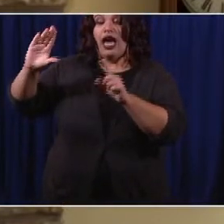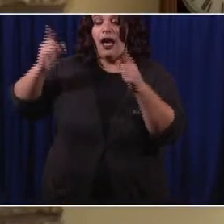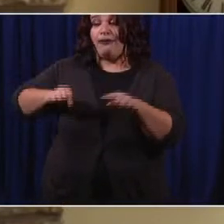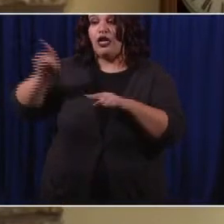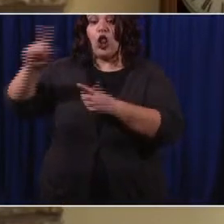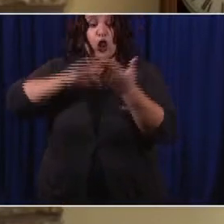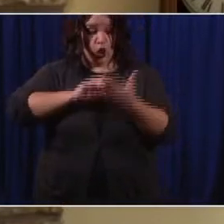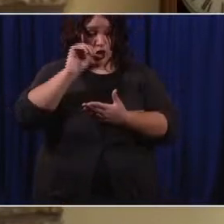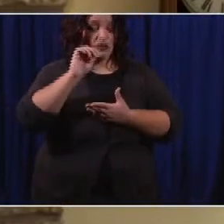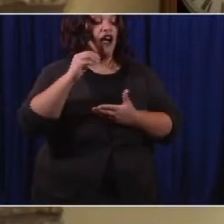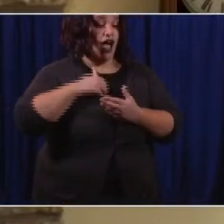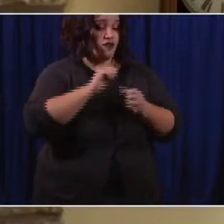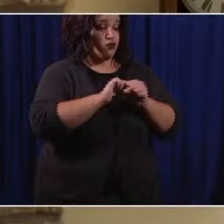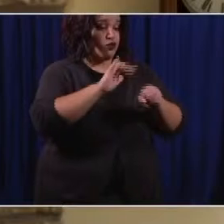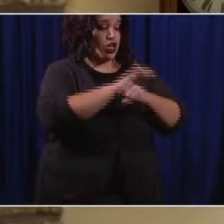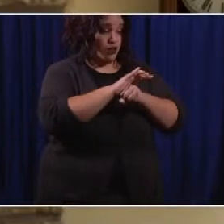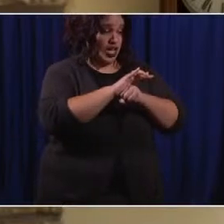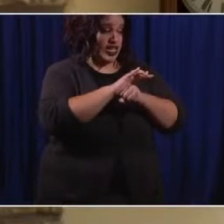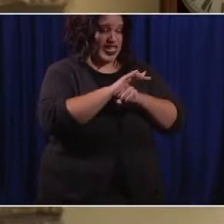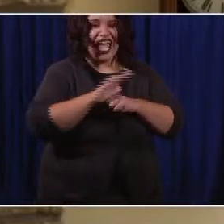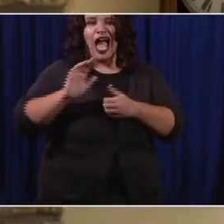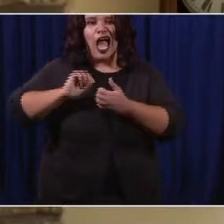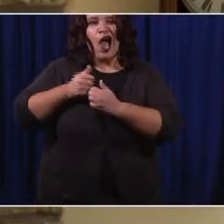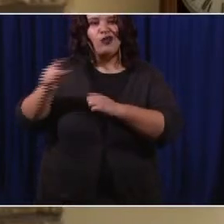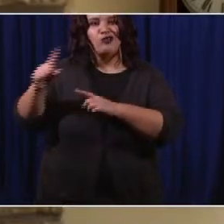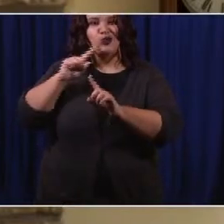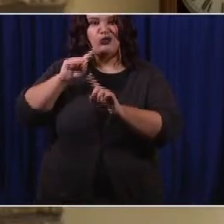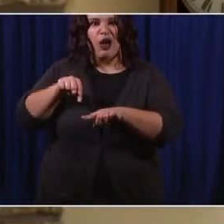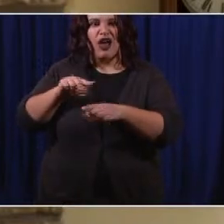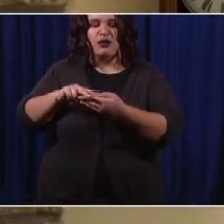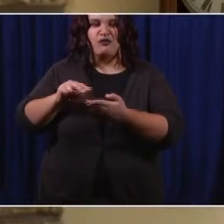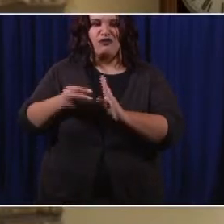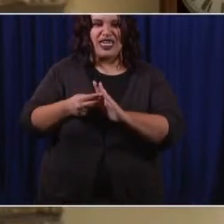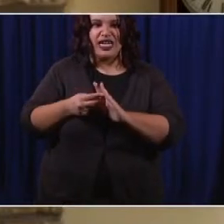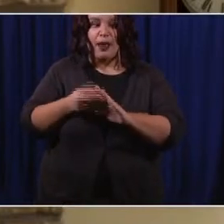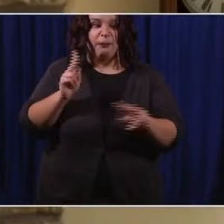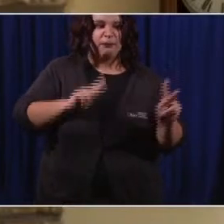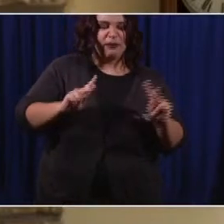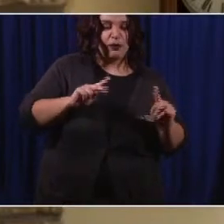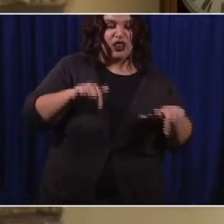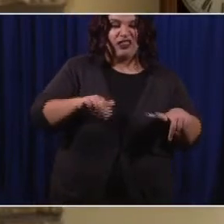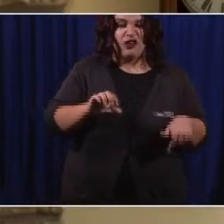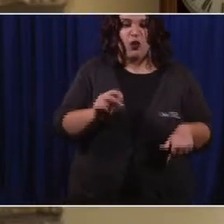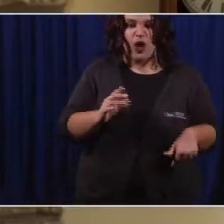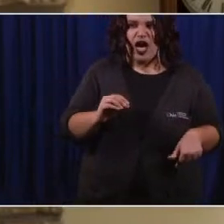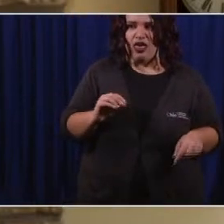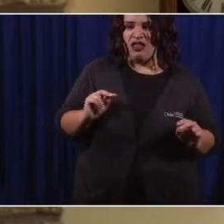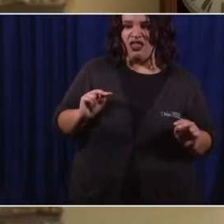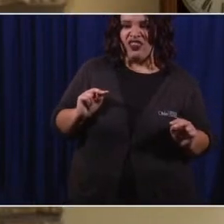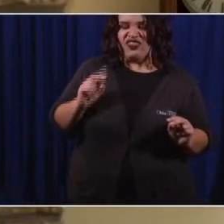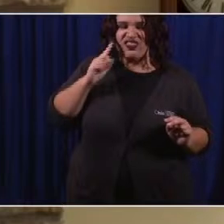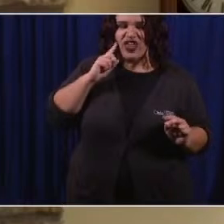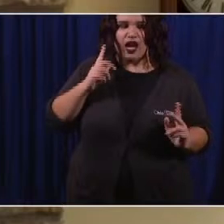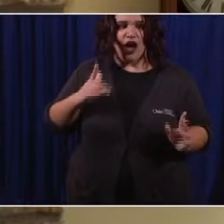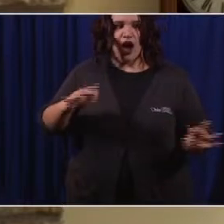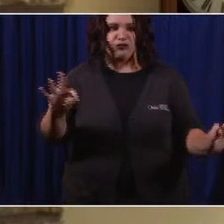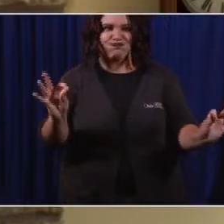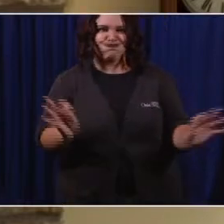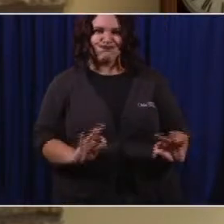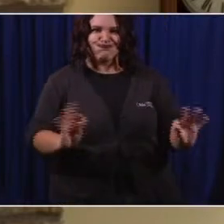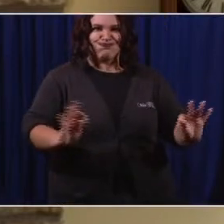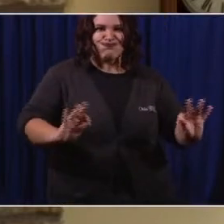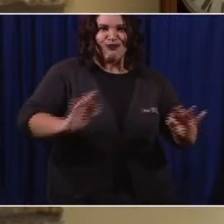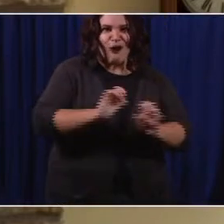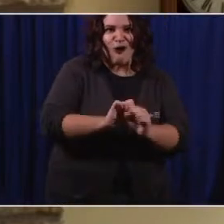test is endangering Ohioans at all? Specifically about his and his administration's willingness to take off their